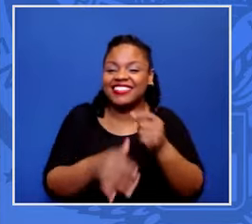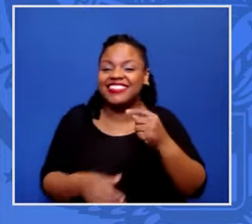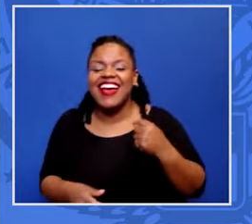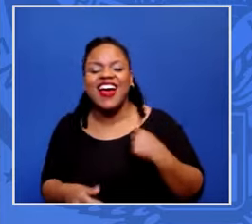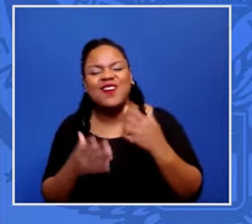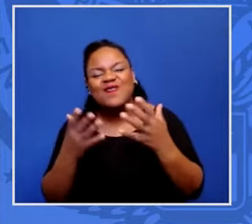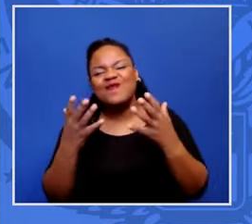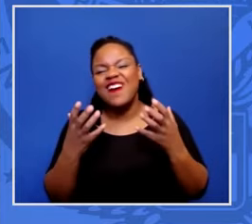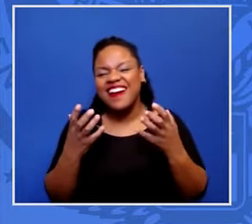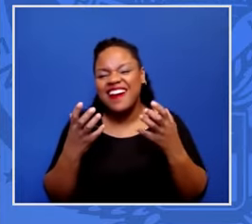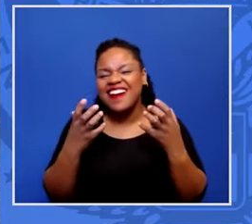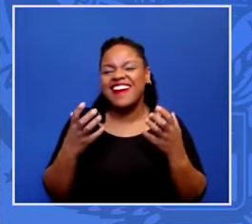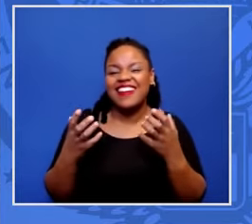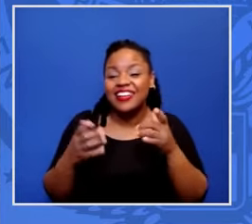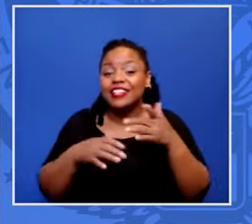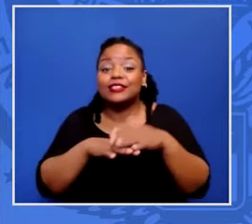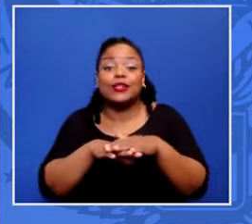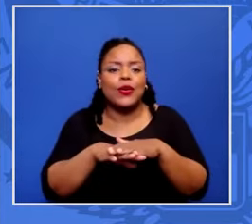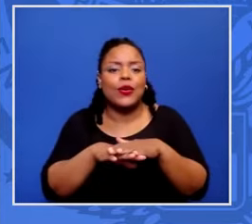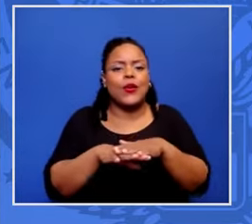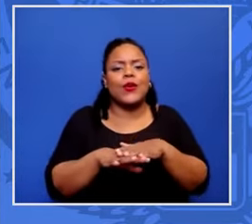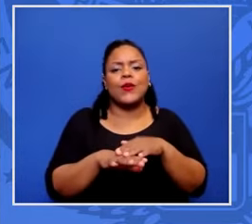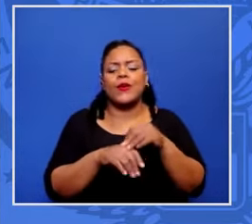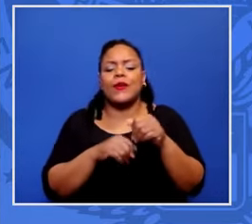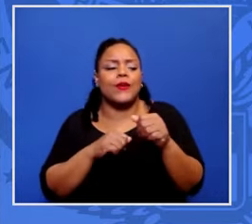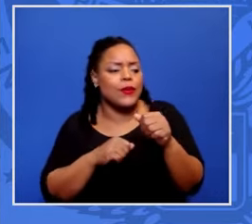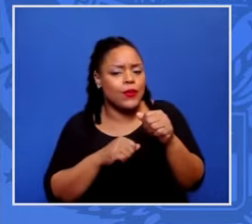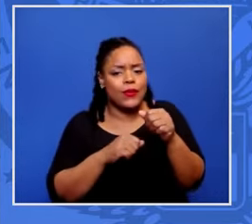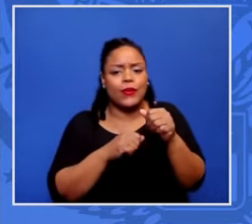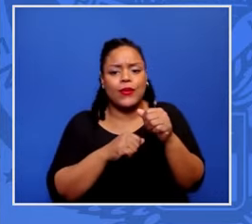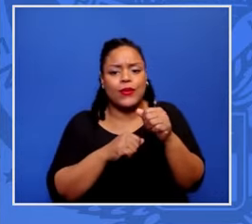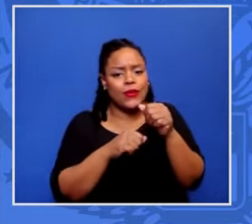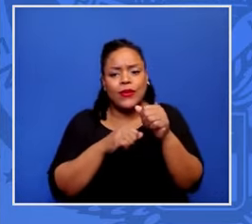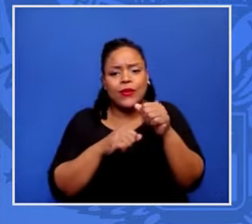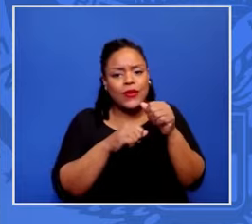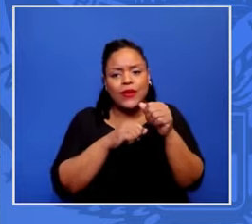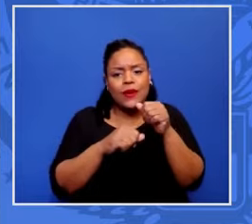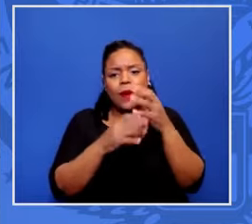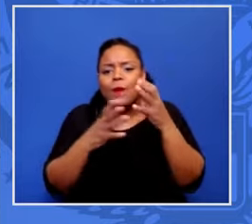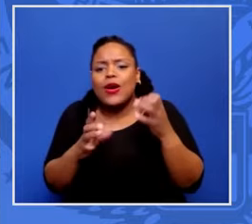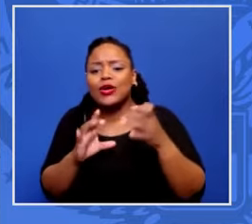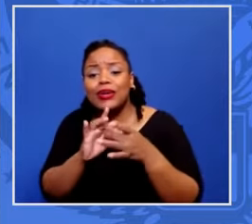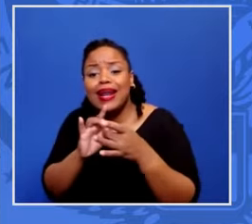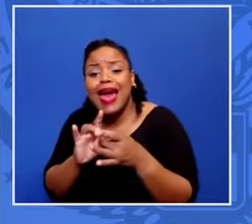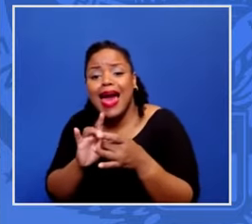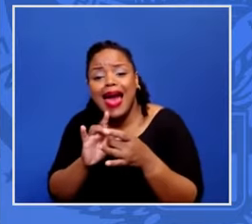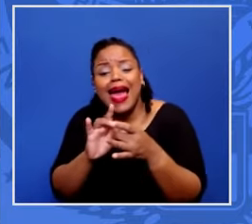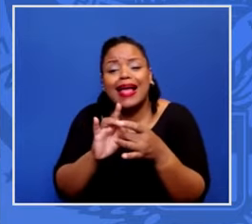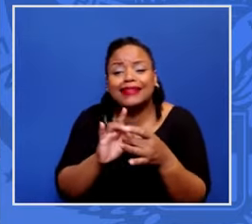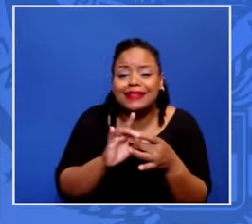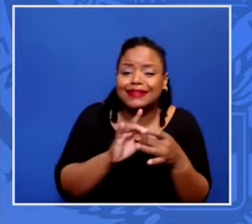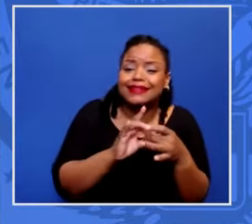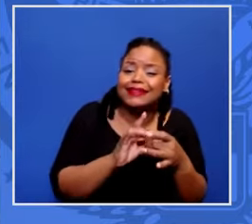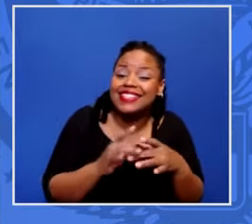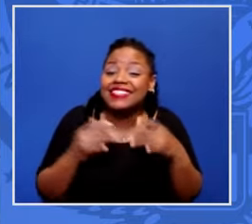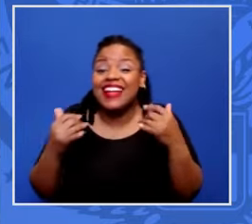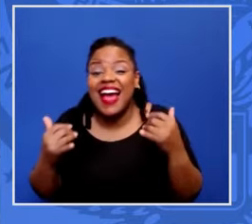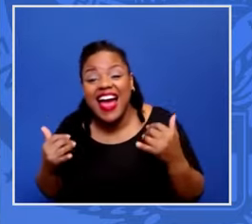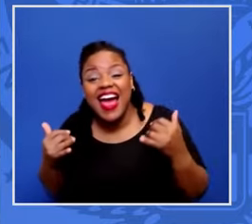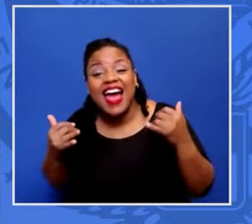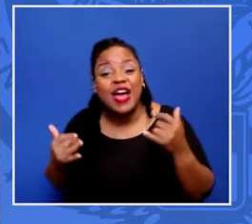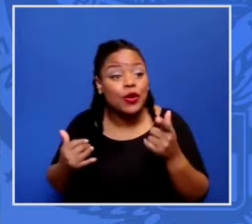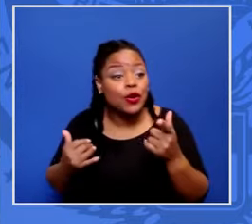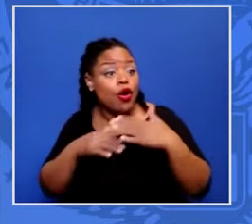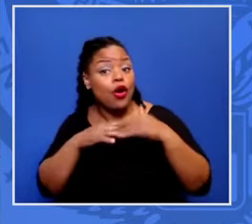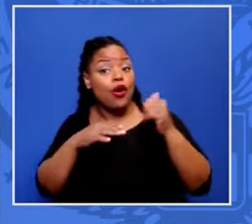se acelera el pulso. Oh, yeah. No, no, ya, ya me estás gustando más de lo normal. We're gonna dance. Todos mis